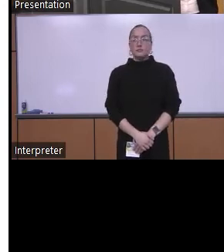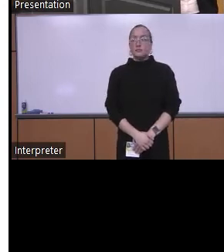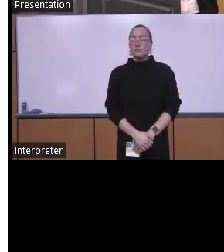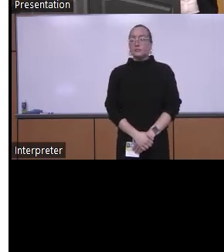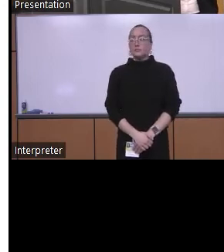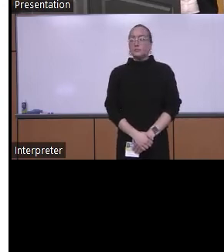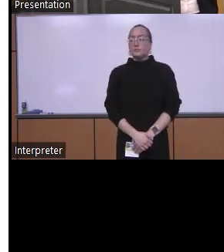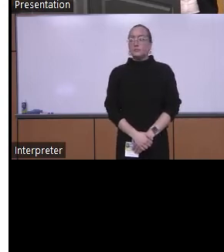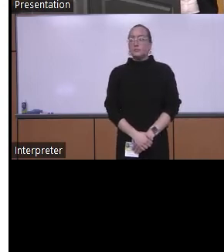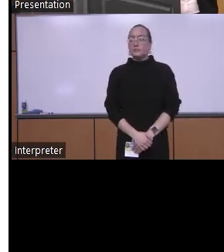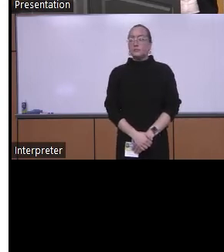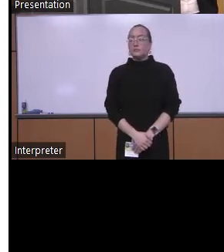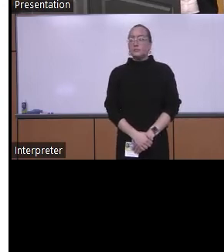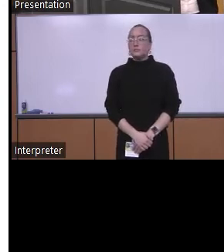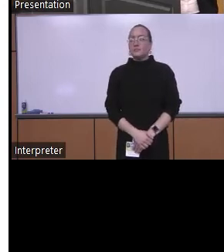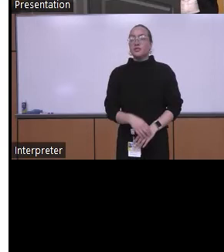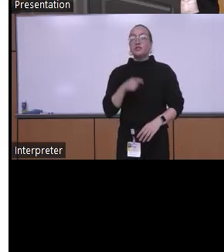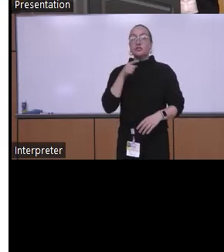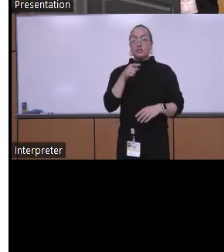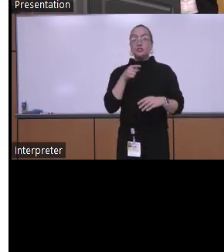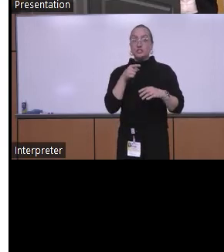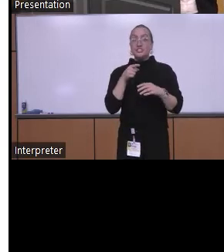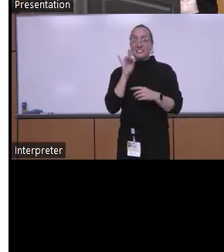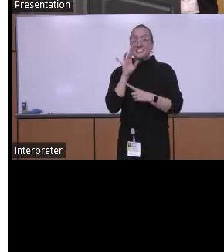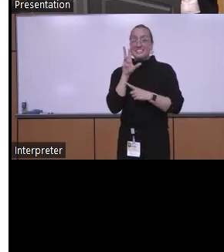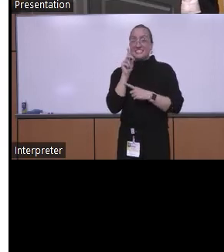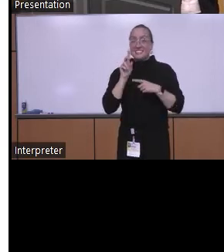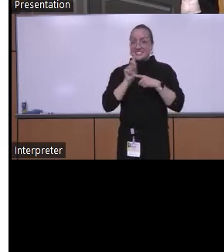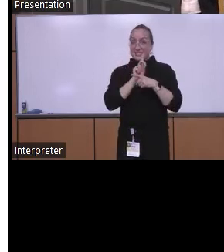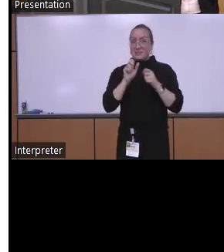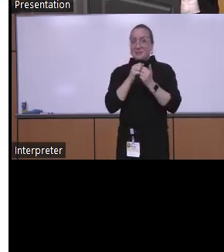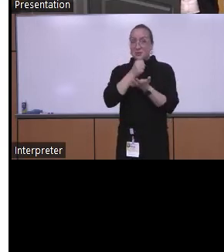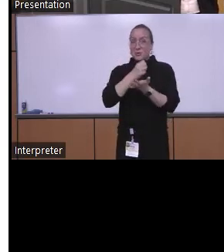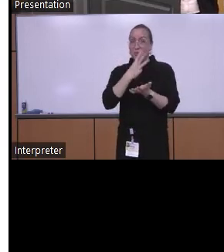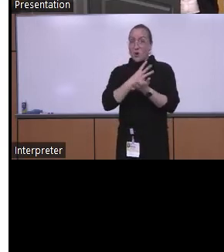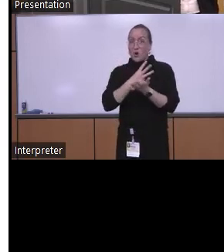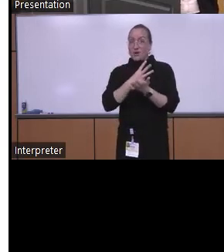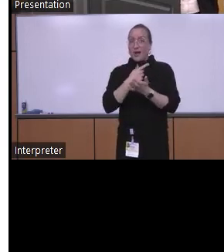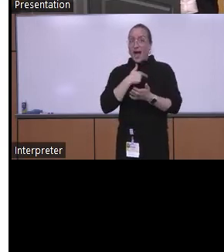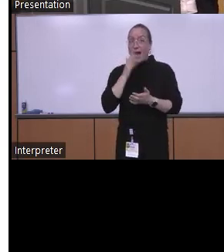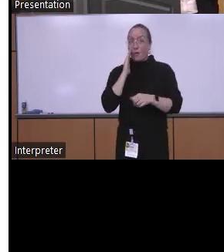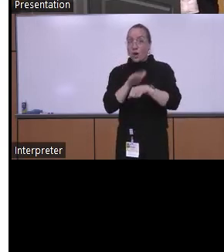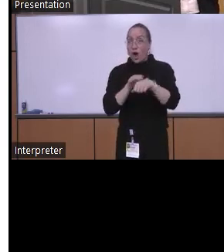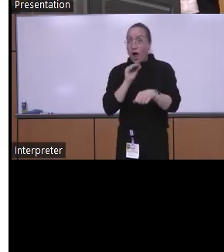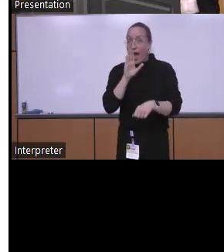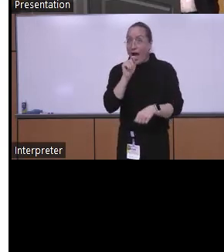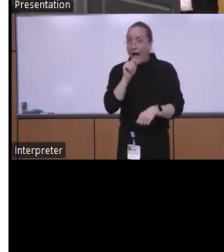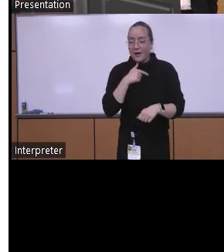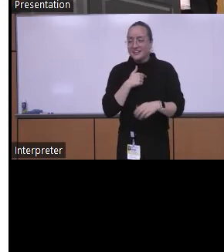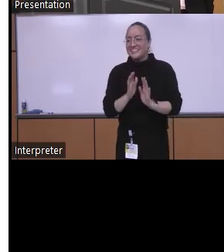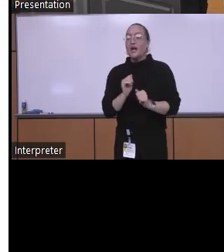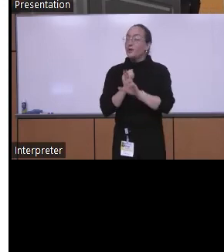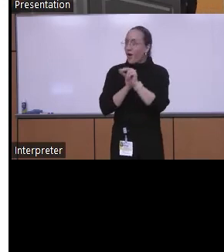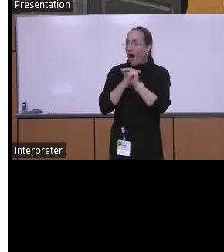She did call out the discipline of social work. I wouldn't do that. But no, I'm just kidding. No, I would do that.